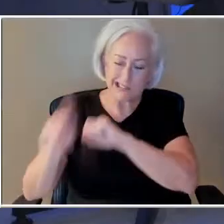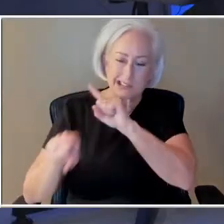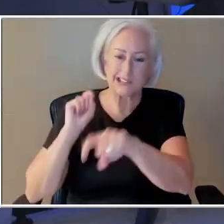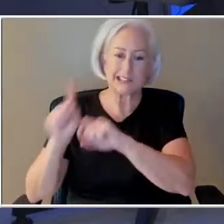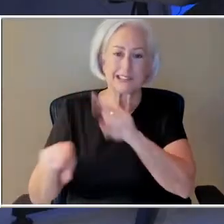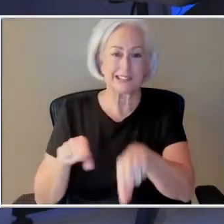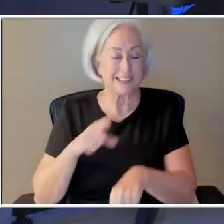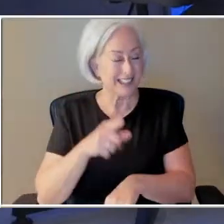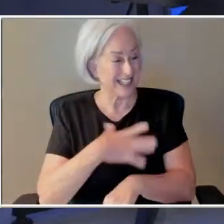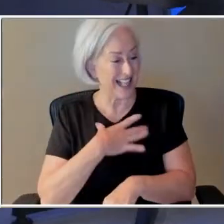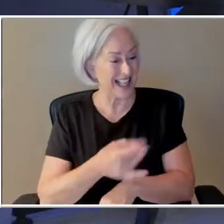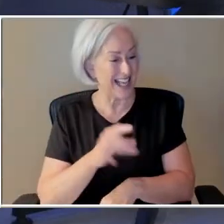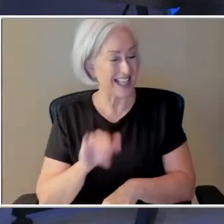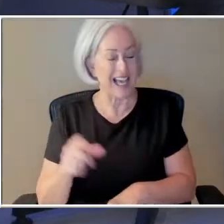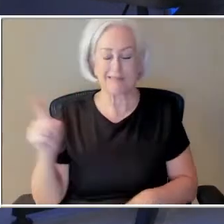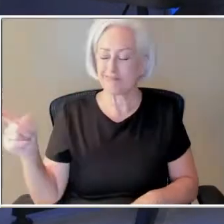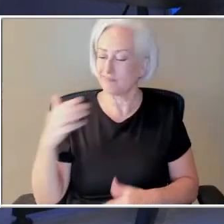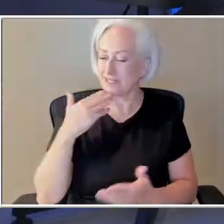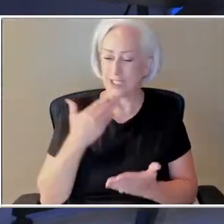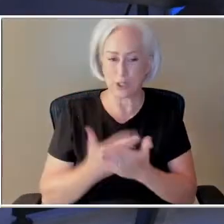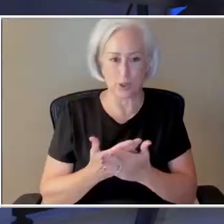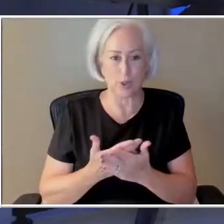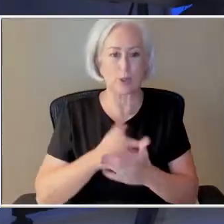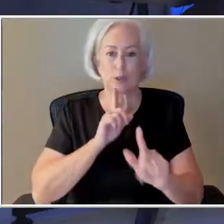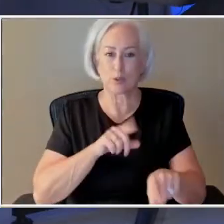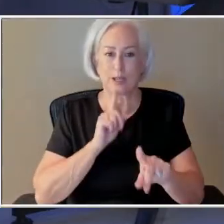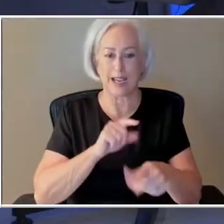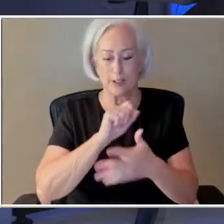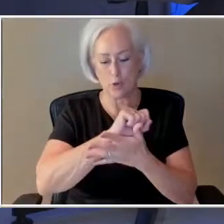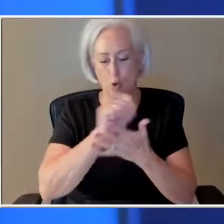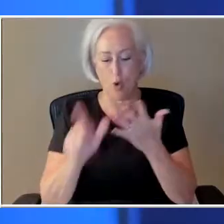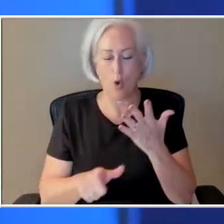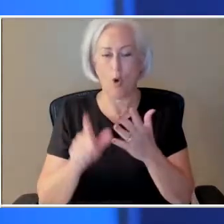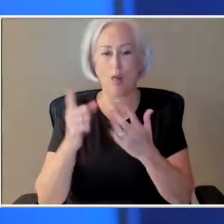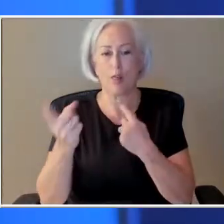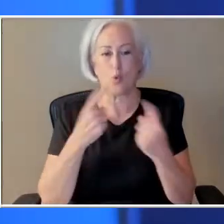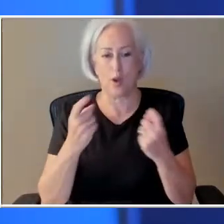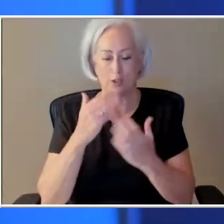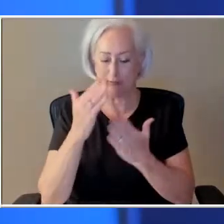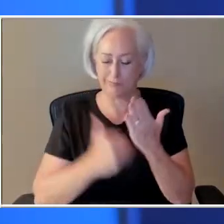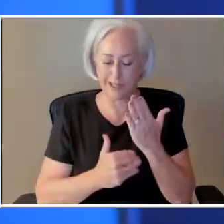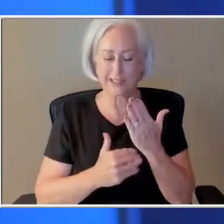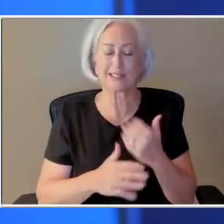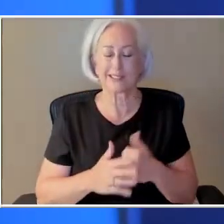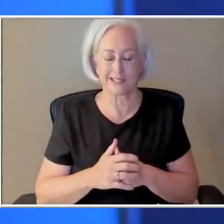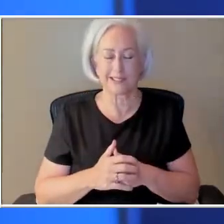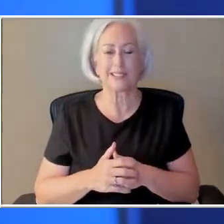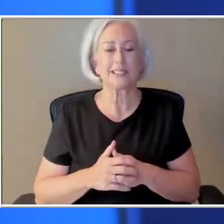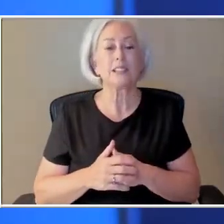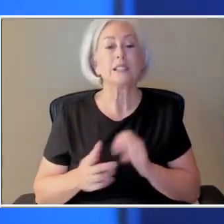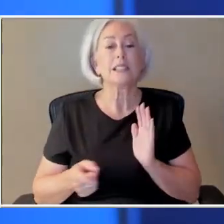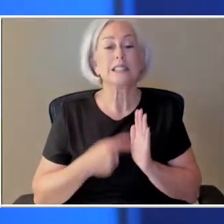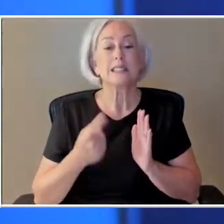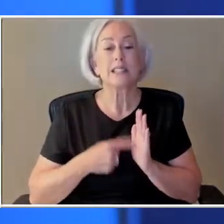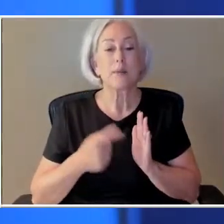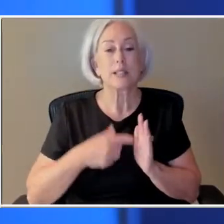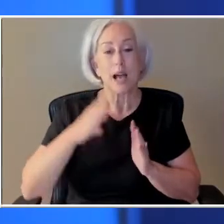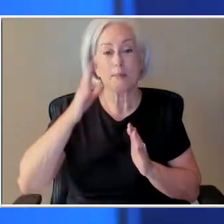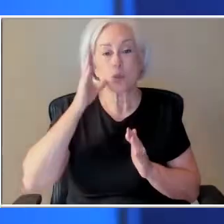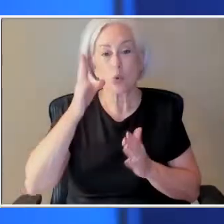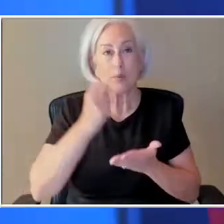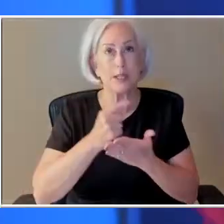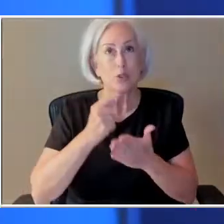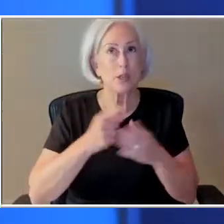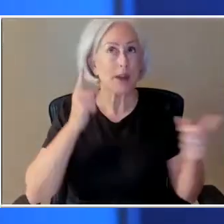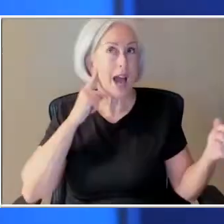though. He's so good. Yeah. Though. He's so good to answer everything that we have, and sometimes it'll be treatments that I've heard of, you